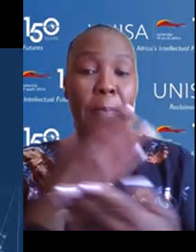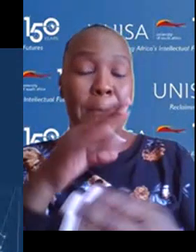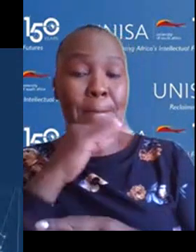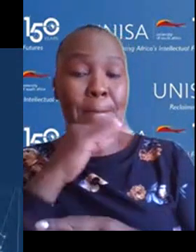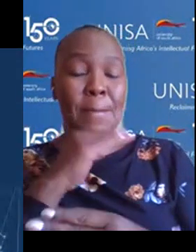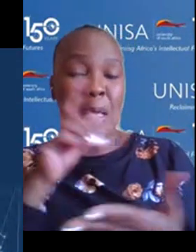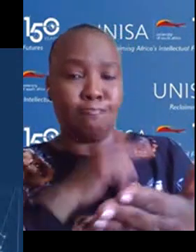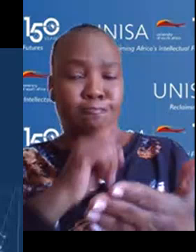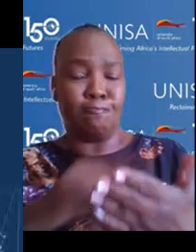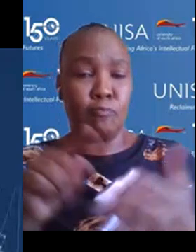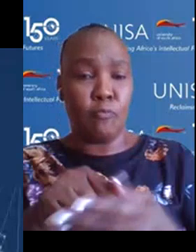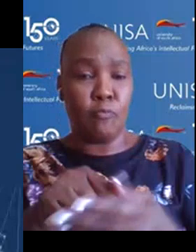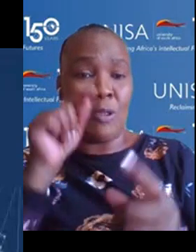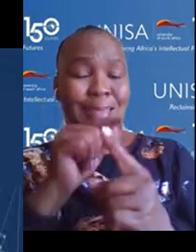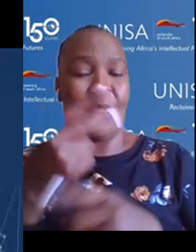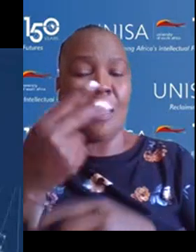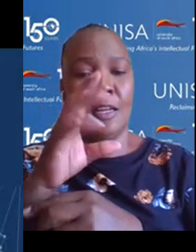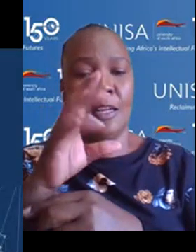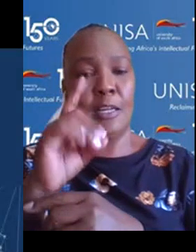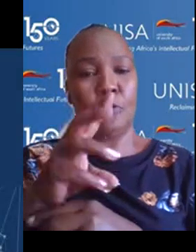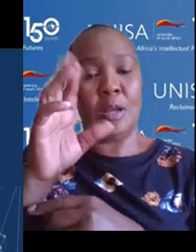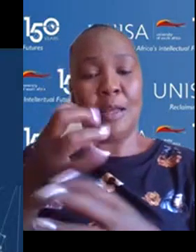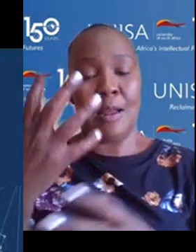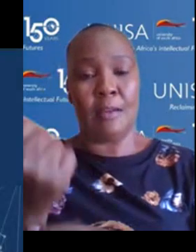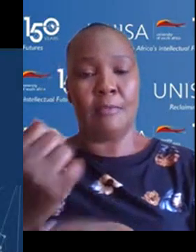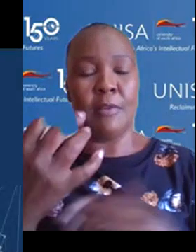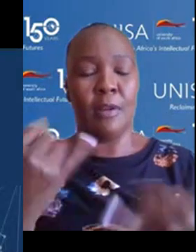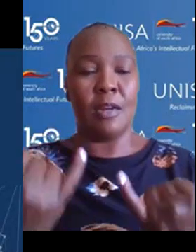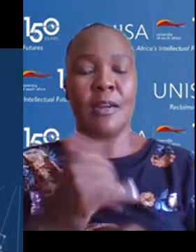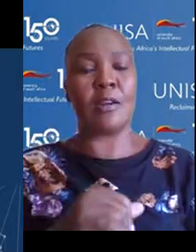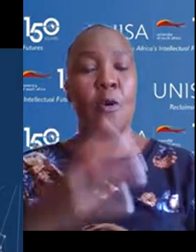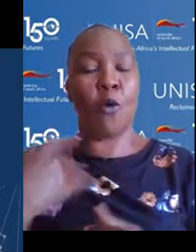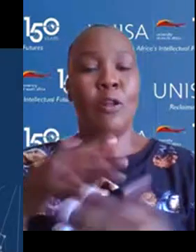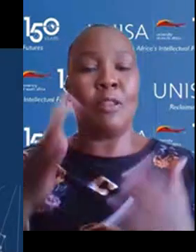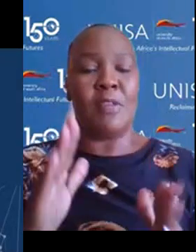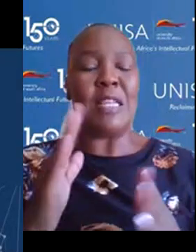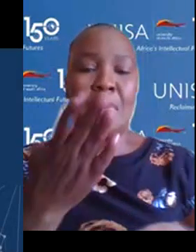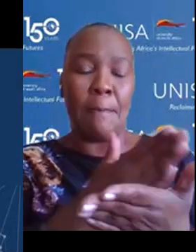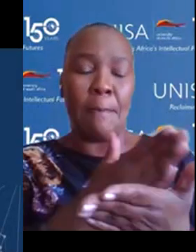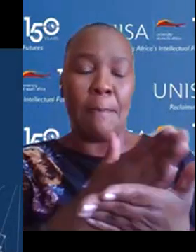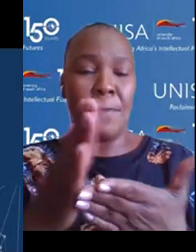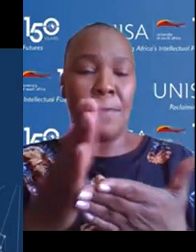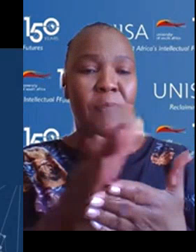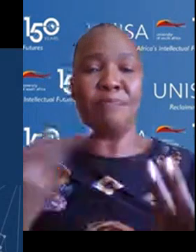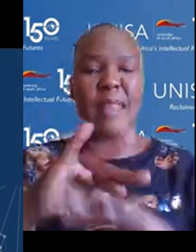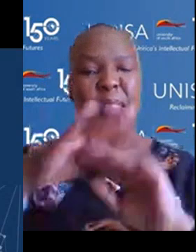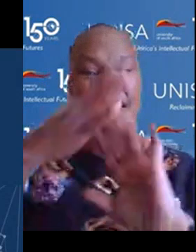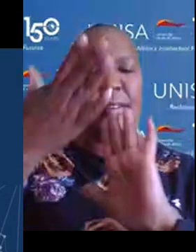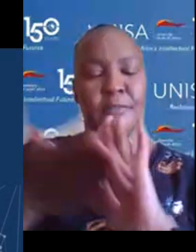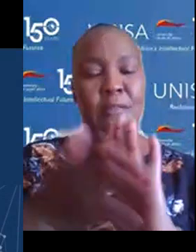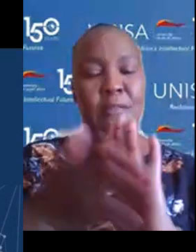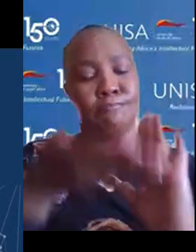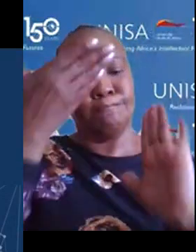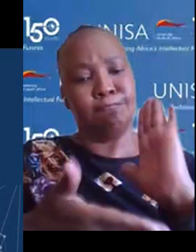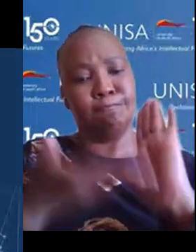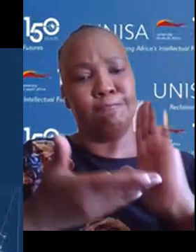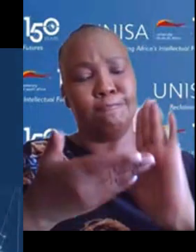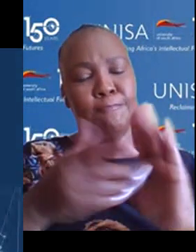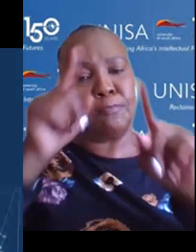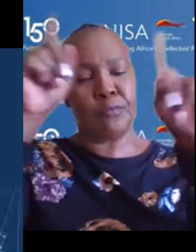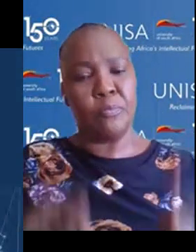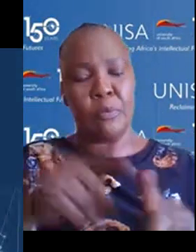component for the hardware that you've got currently. So it's all the physical parts and pretty much everything you can see in your screen. So even if you